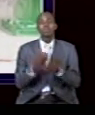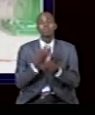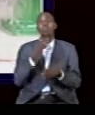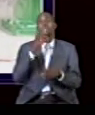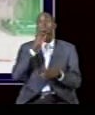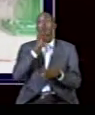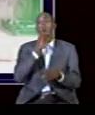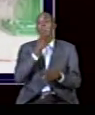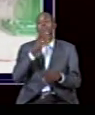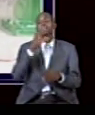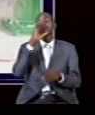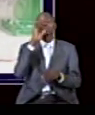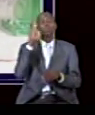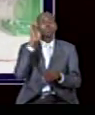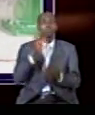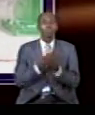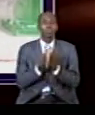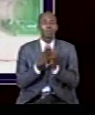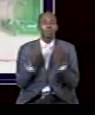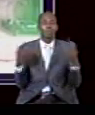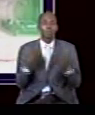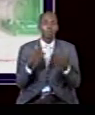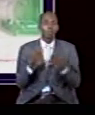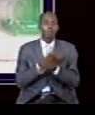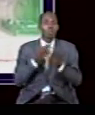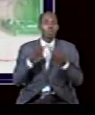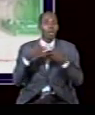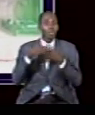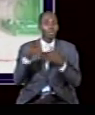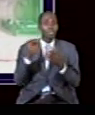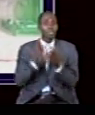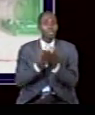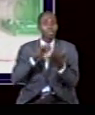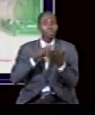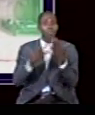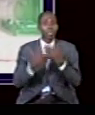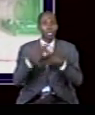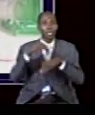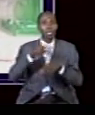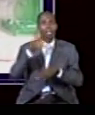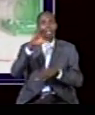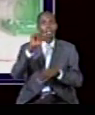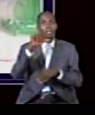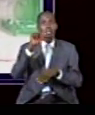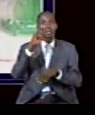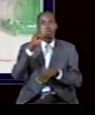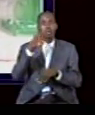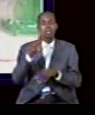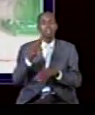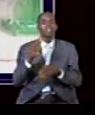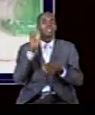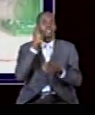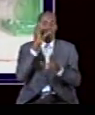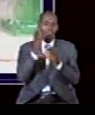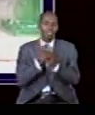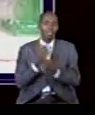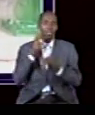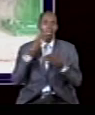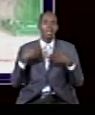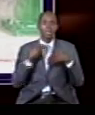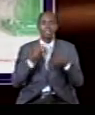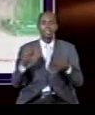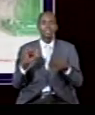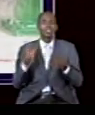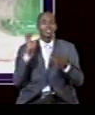painful. But after Calabar Crusade, I got my healing. I can swallow spit freely. I don't feel any pain. There's